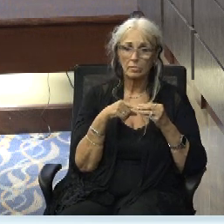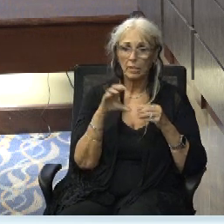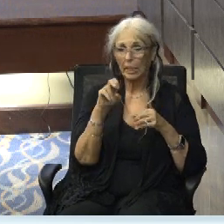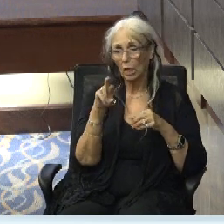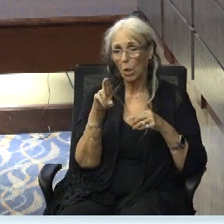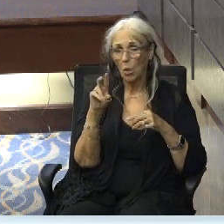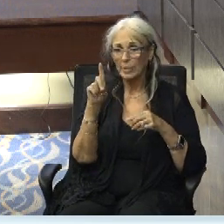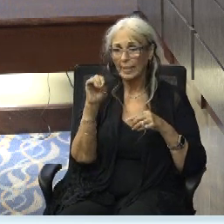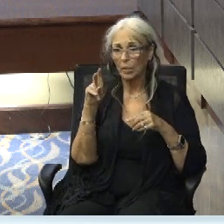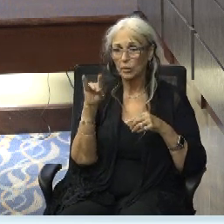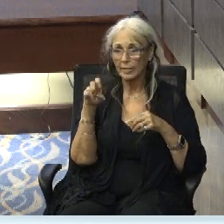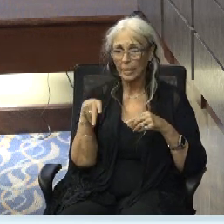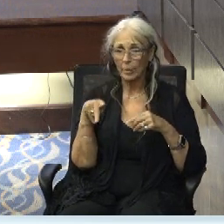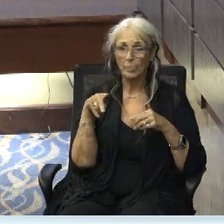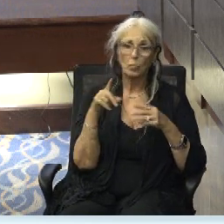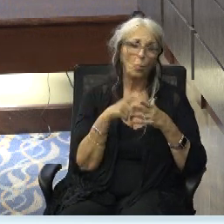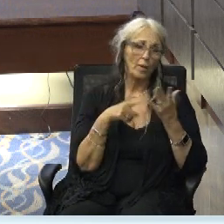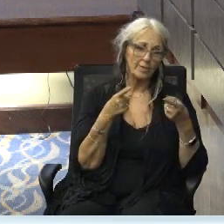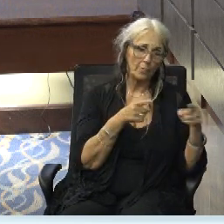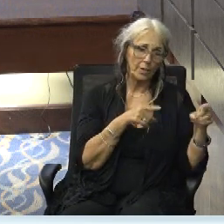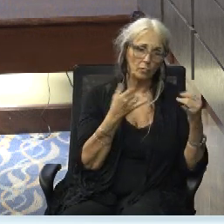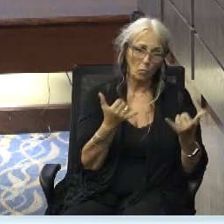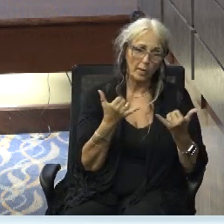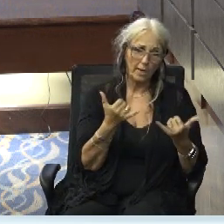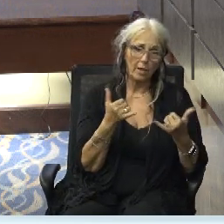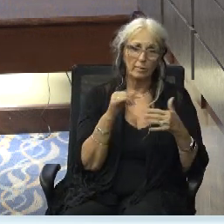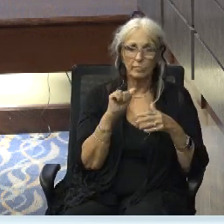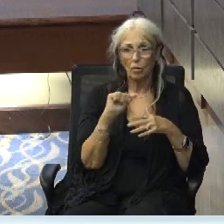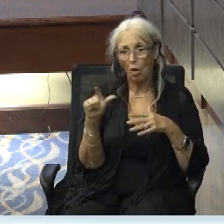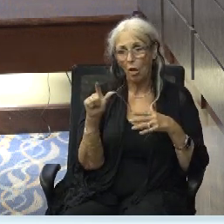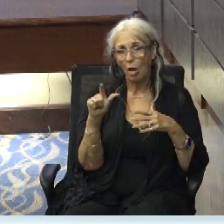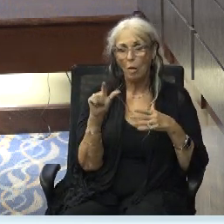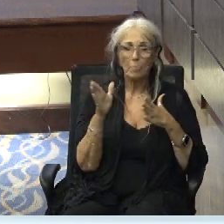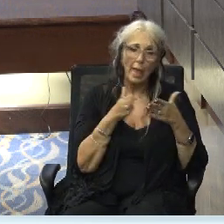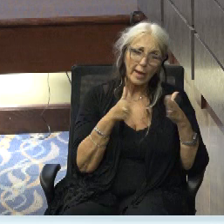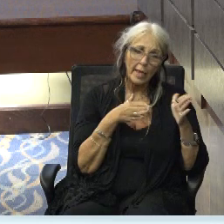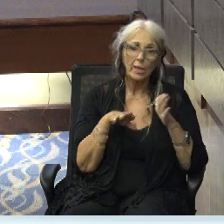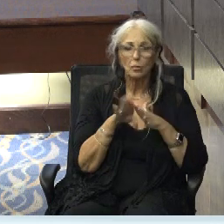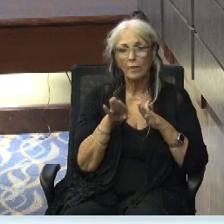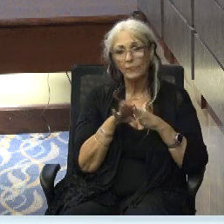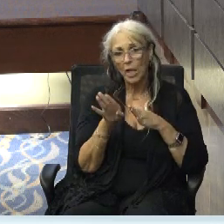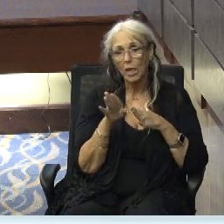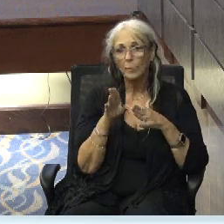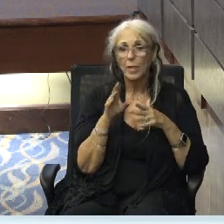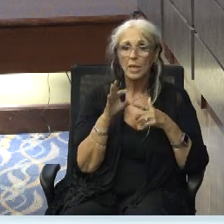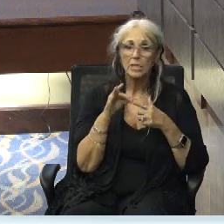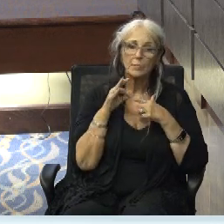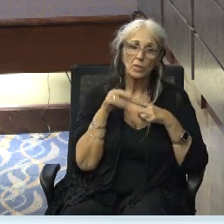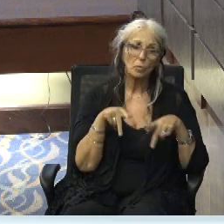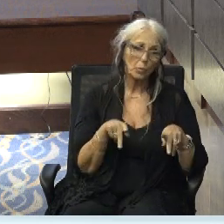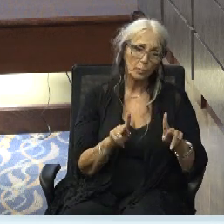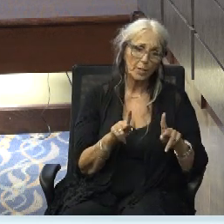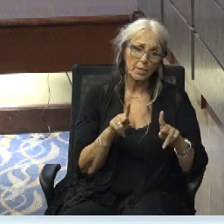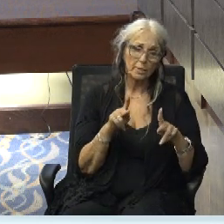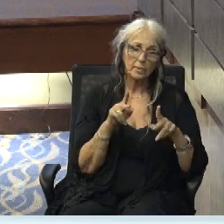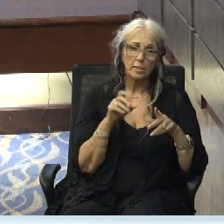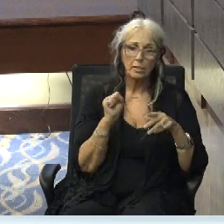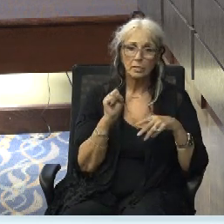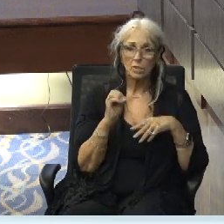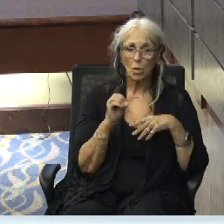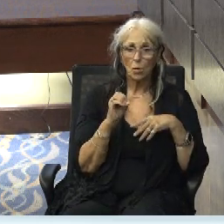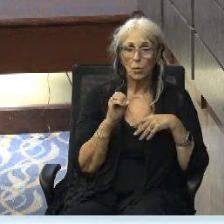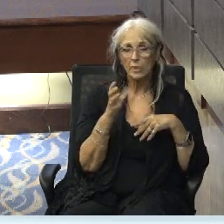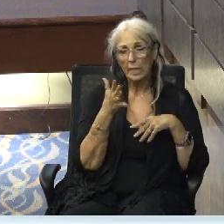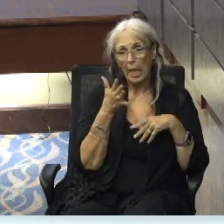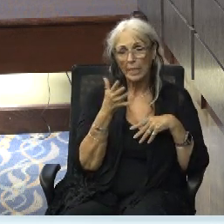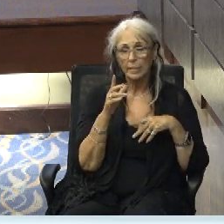dealerships along Loop 340 right now, they're all either plan unit developments or special permits at M2. So it's